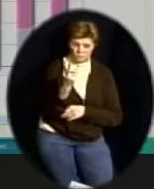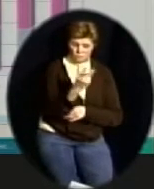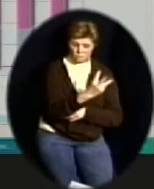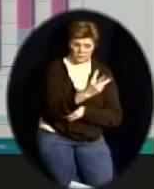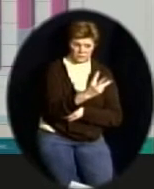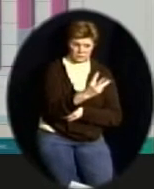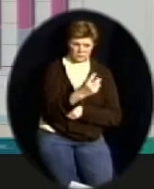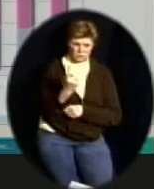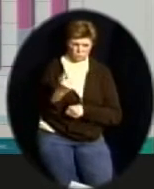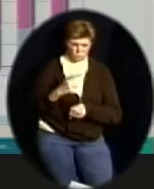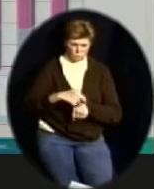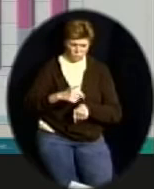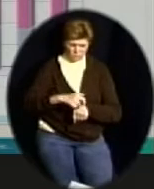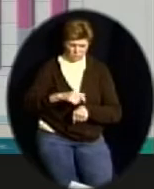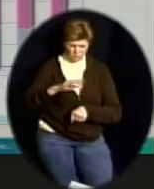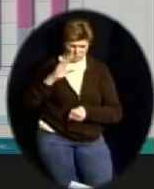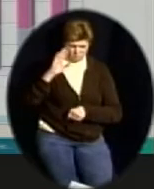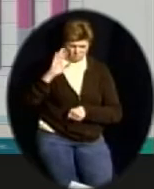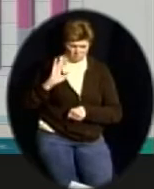$40